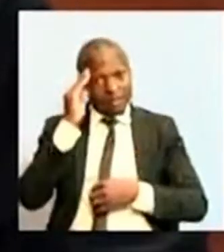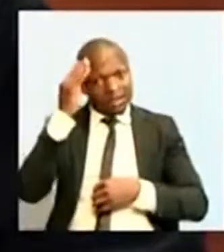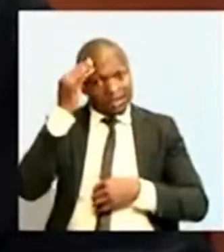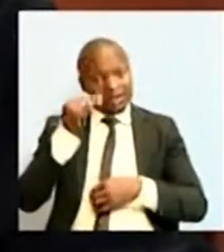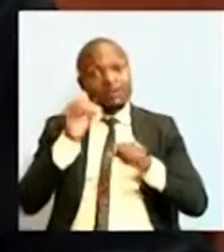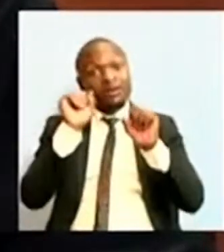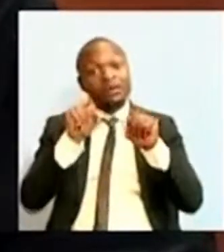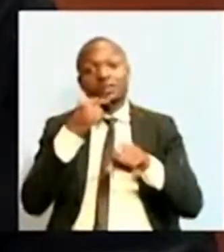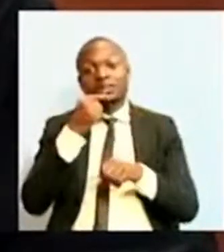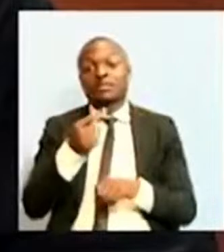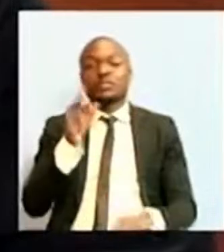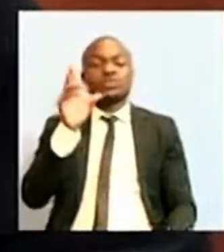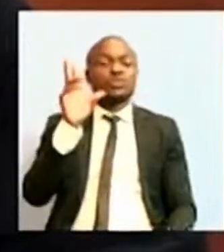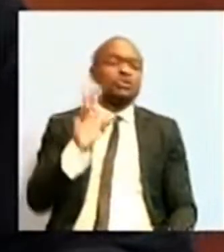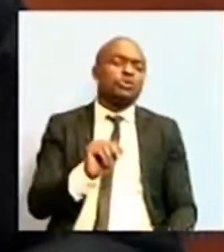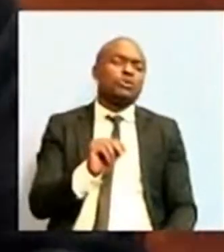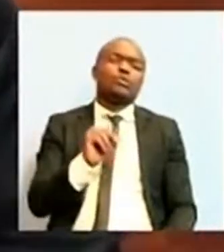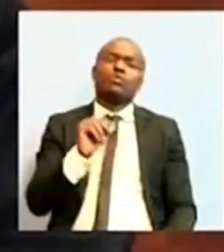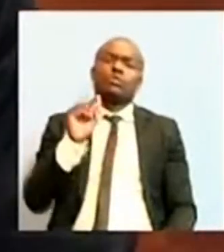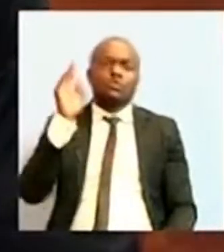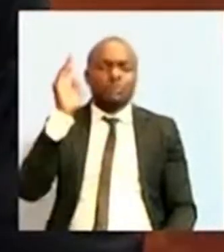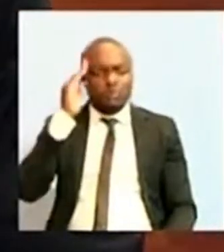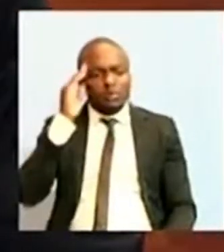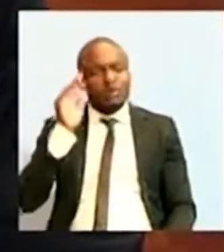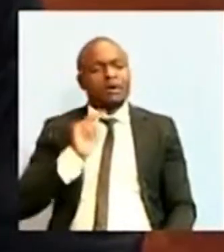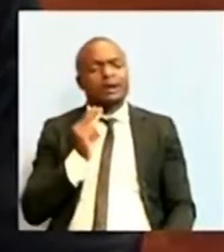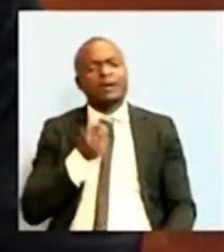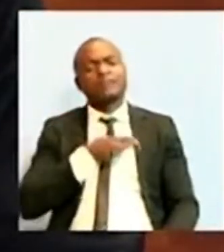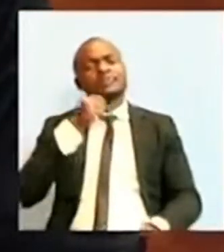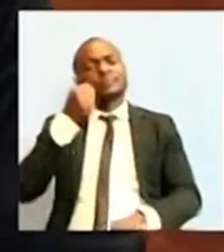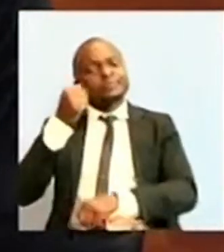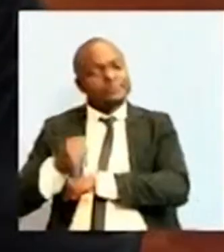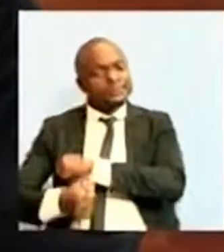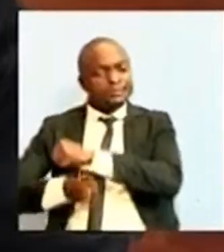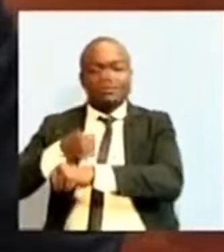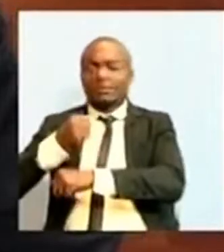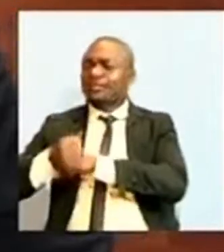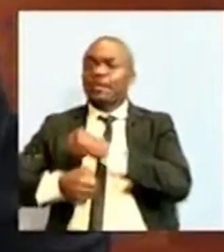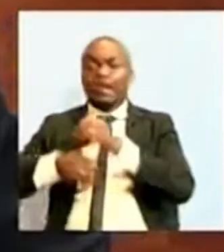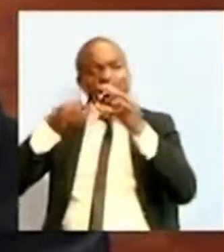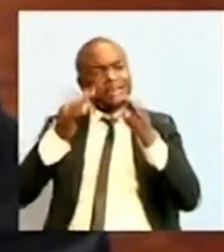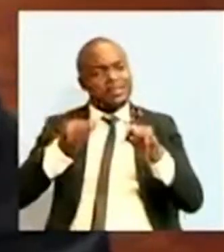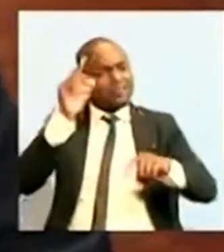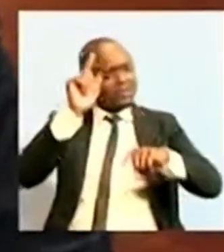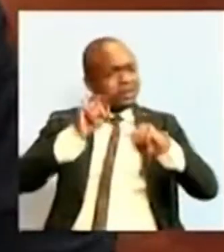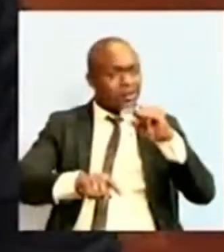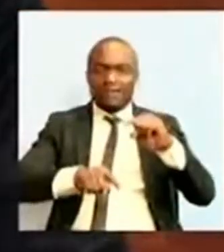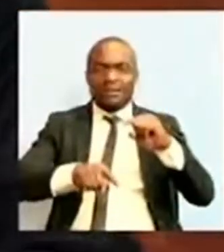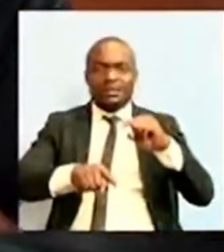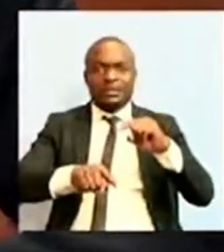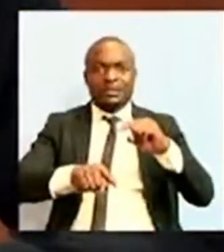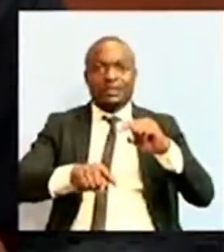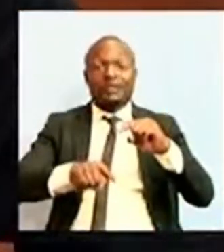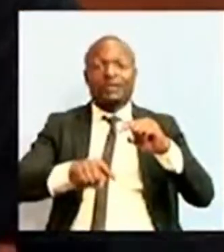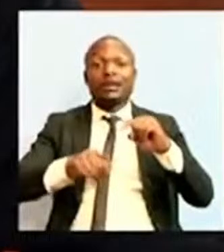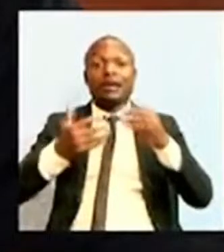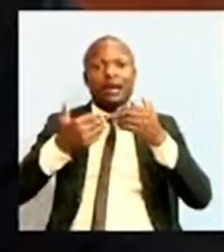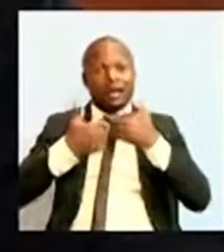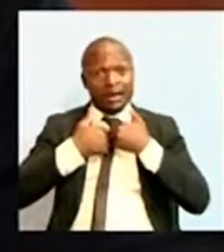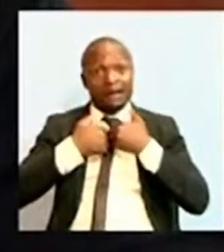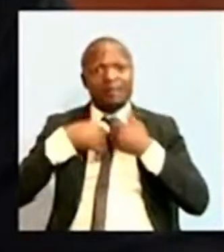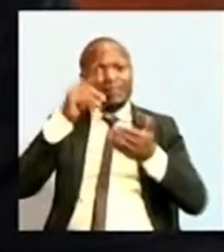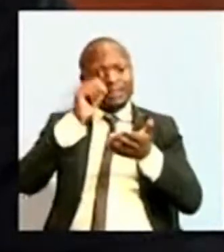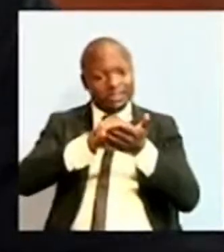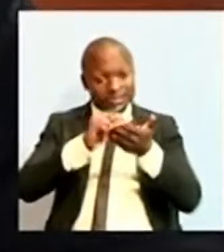can just say, no, you know we are struggling. If we cannot have faith and trust in